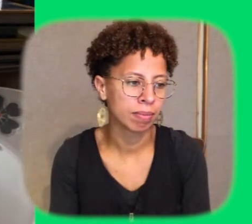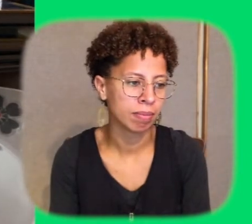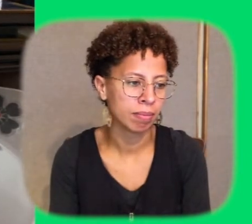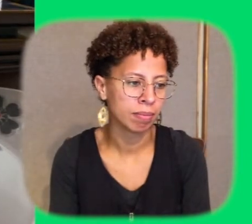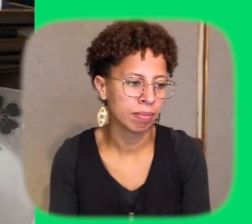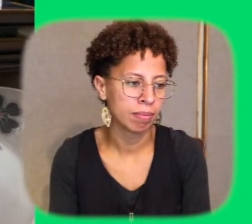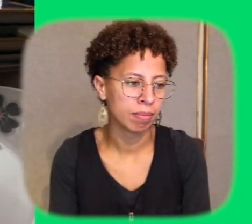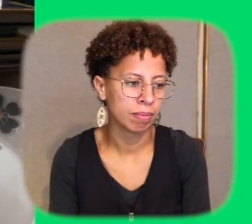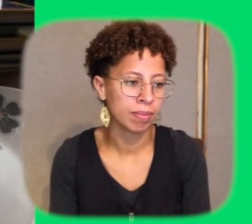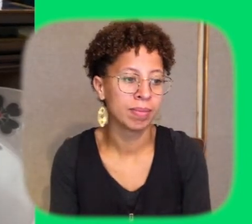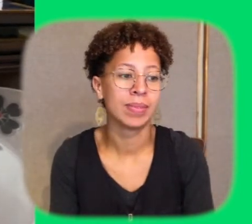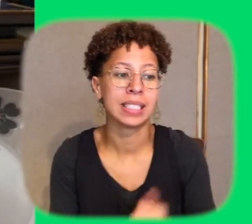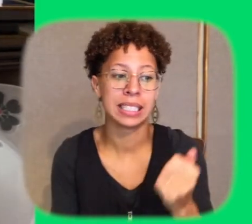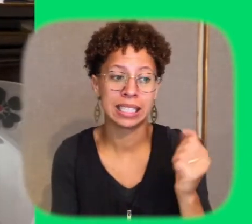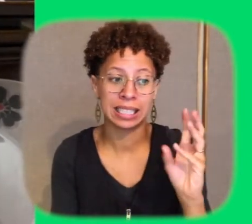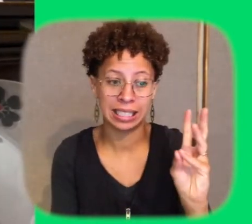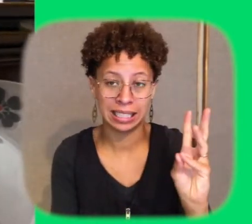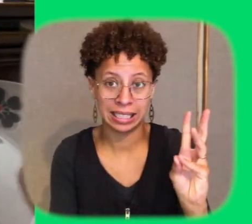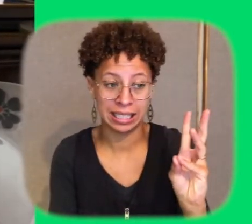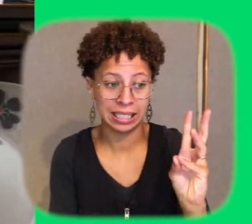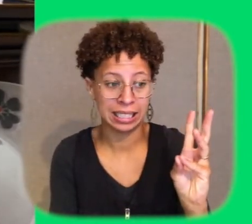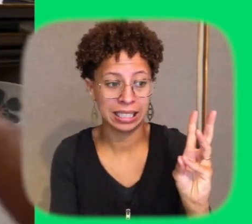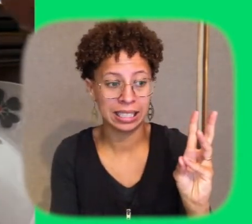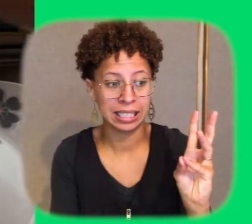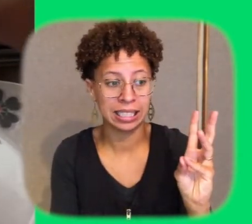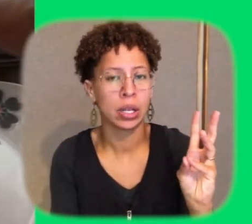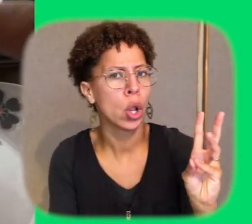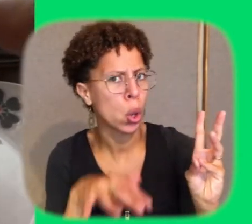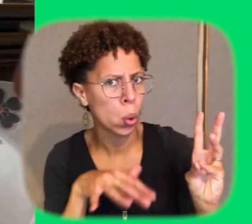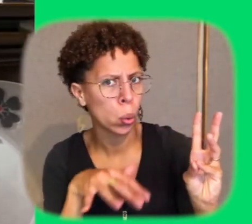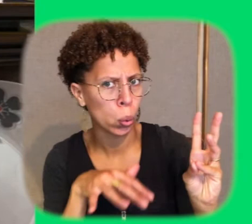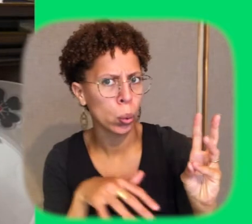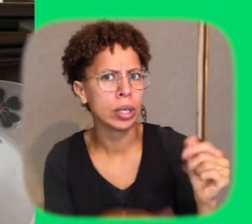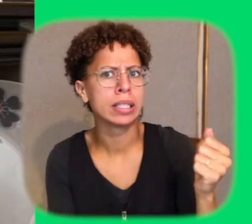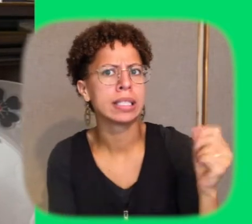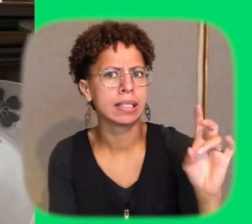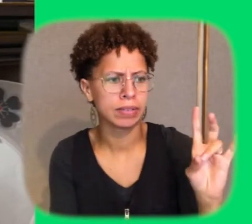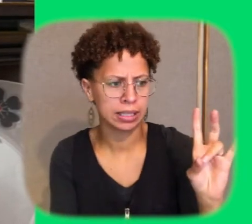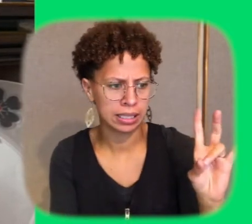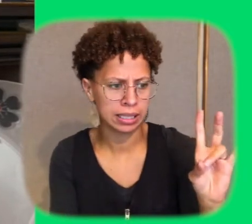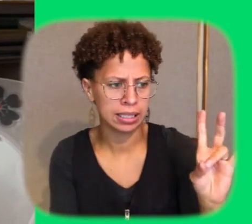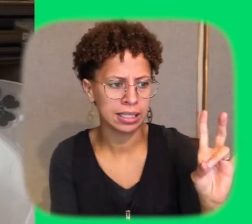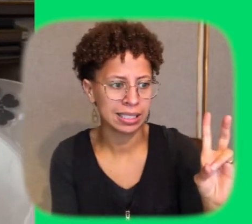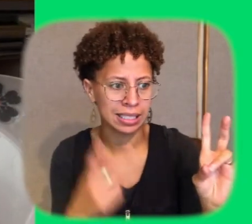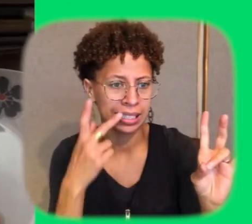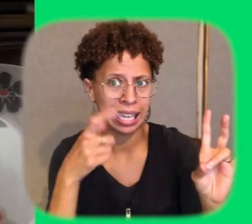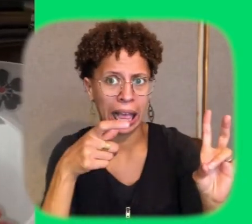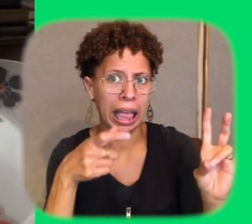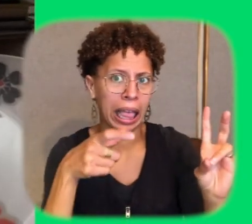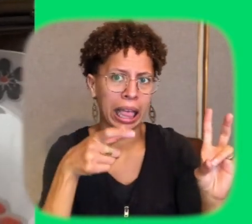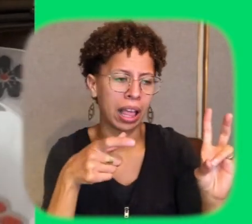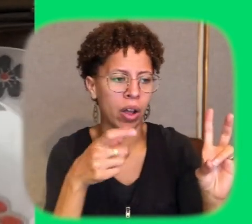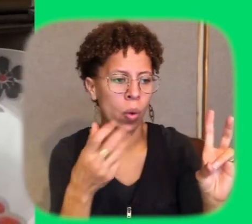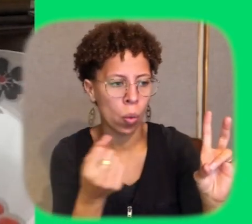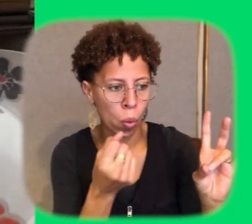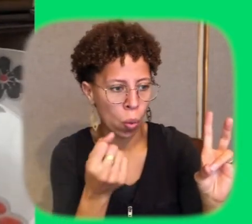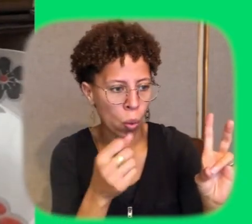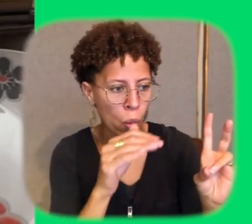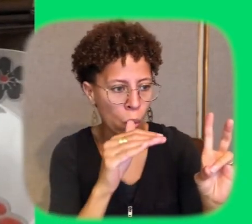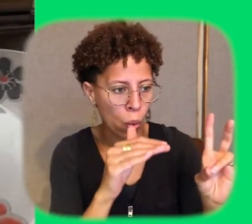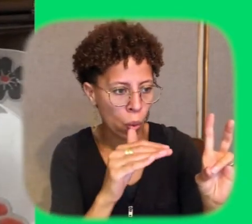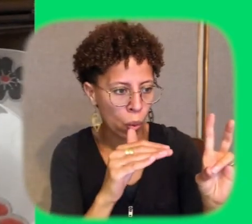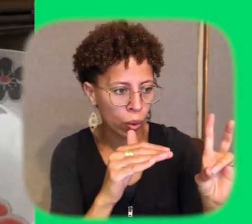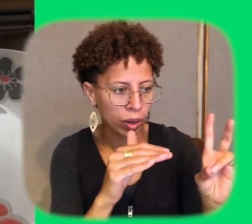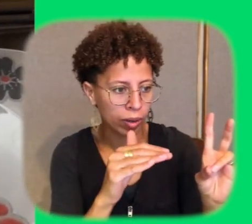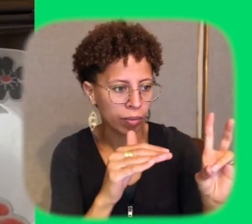16, count with me. Go slow. 17. Slow. See how it's wiggling? We wait for it to pause. 20.